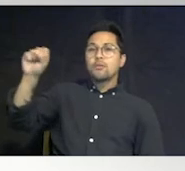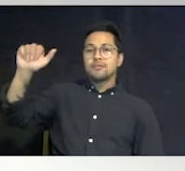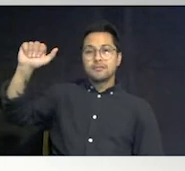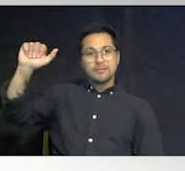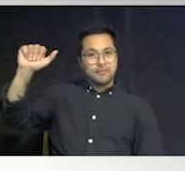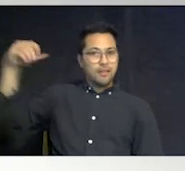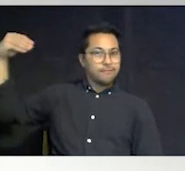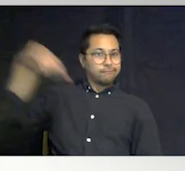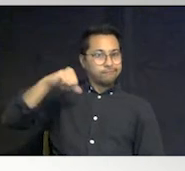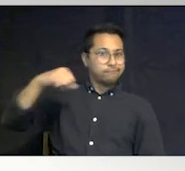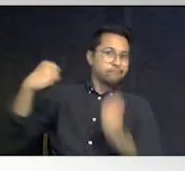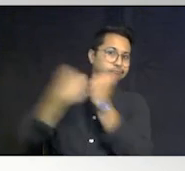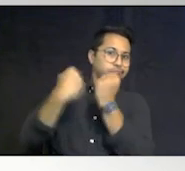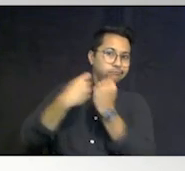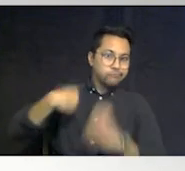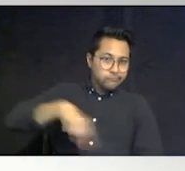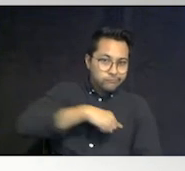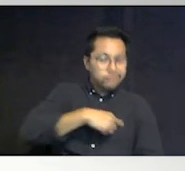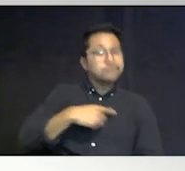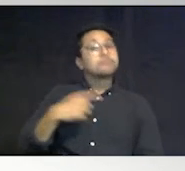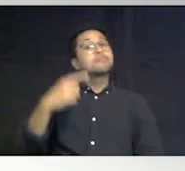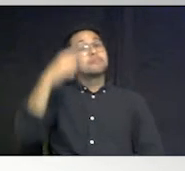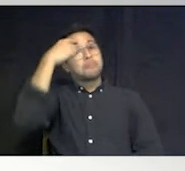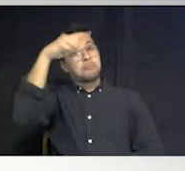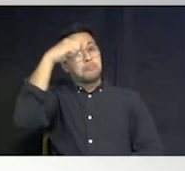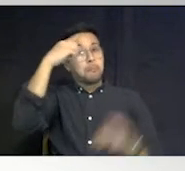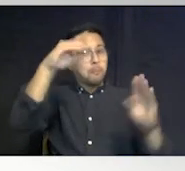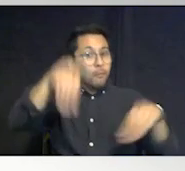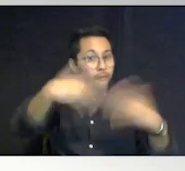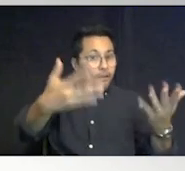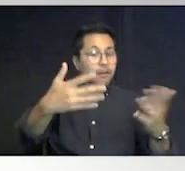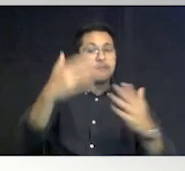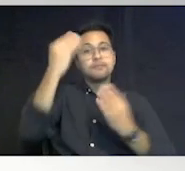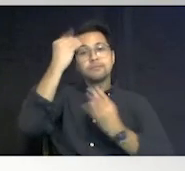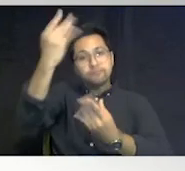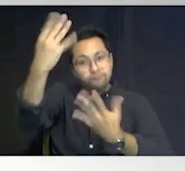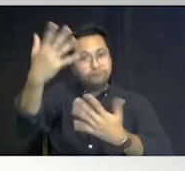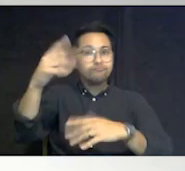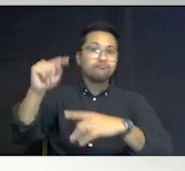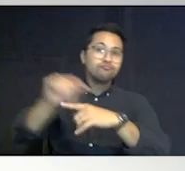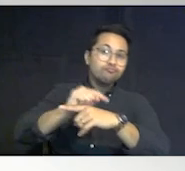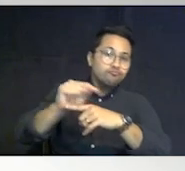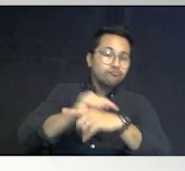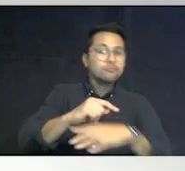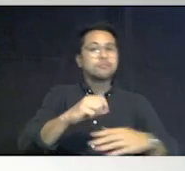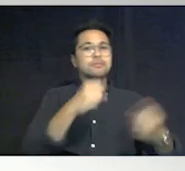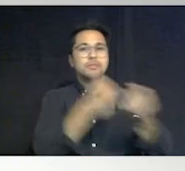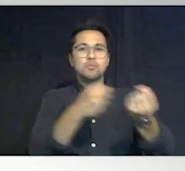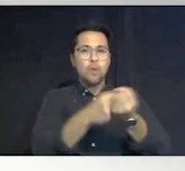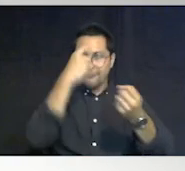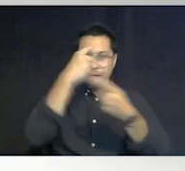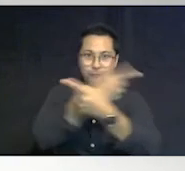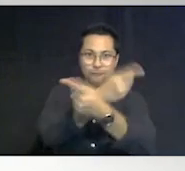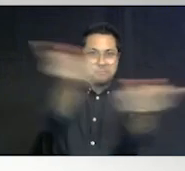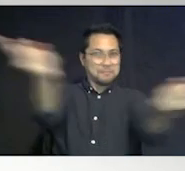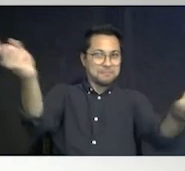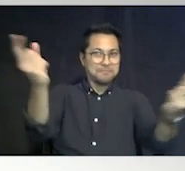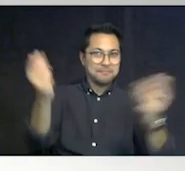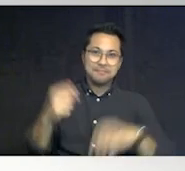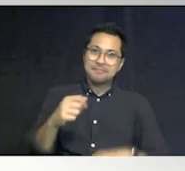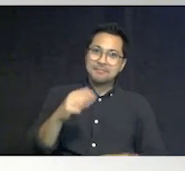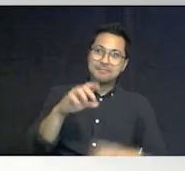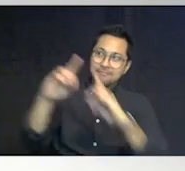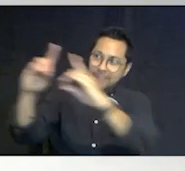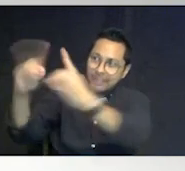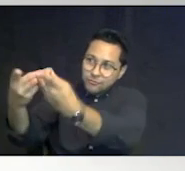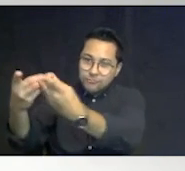Federal Department of Education to provide information, training, resources, and support to all of the folks in this room, both district staff,